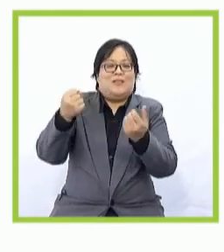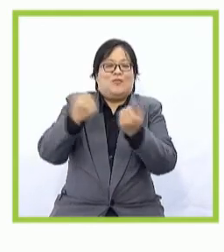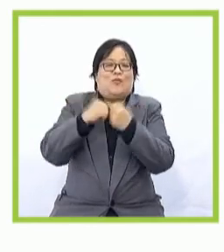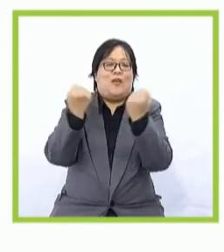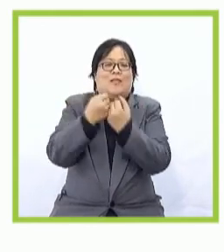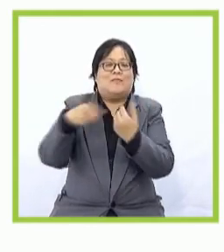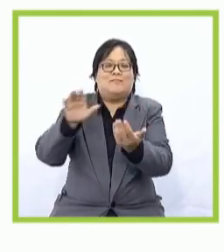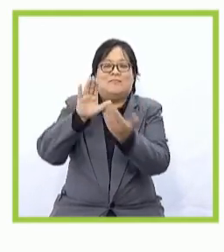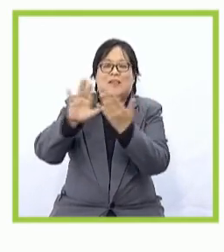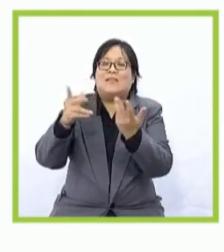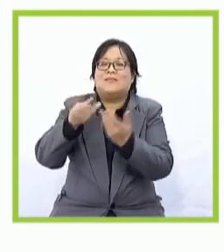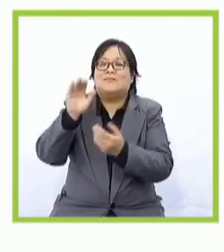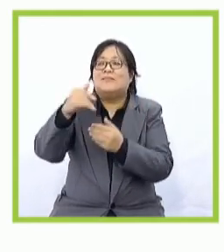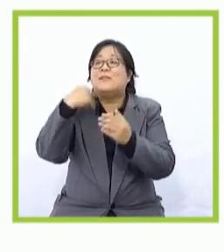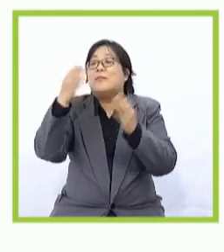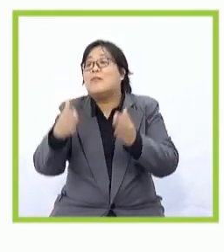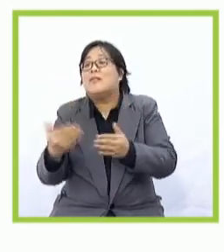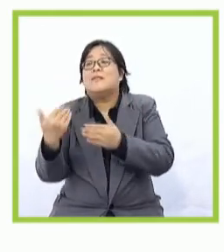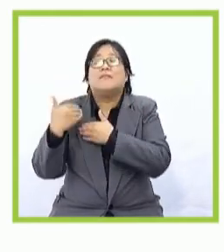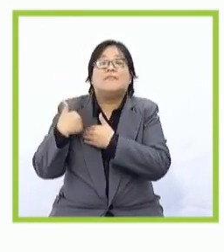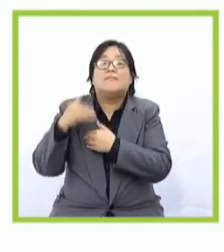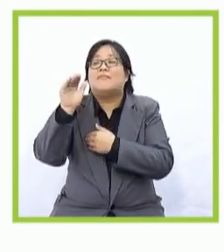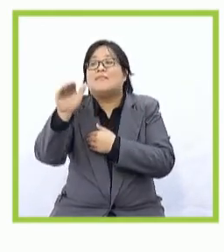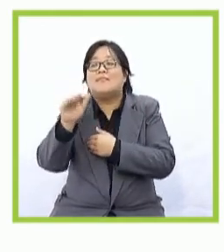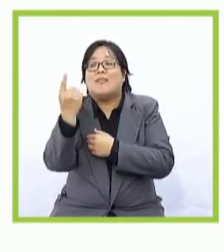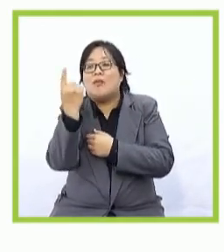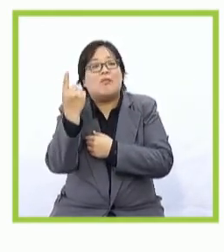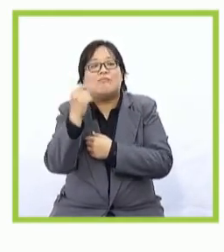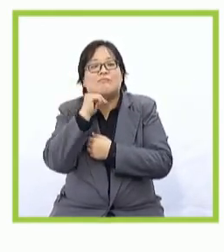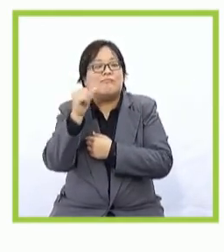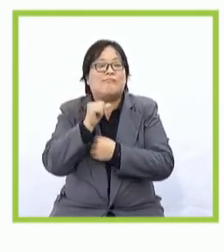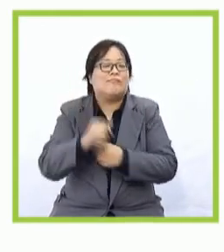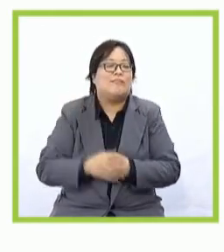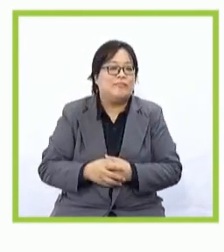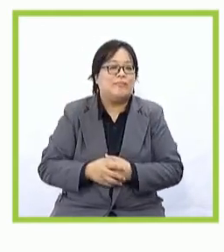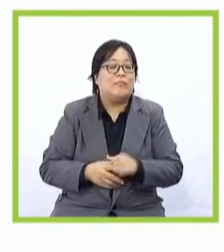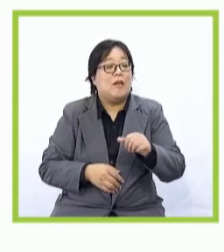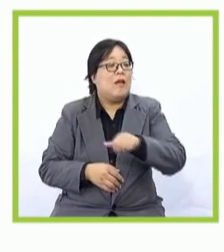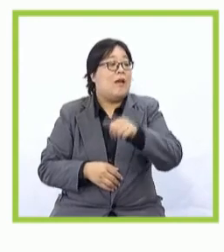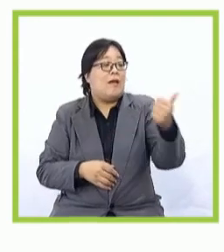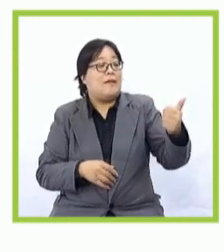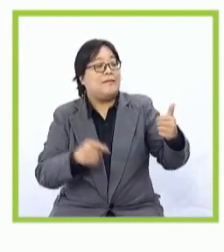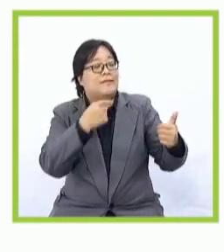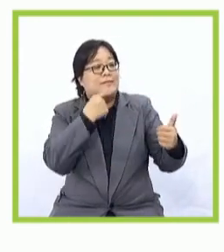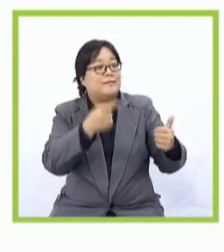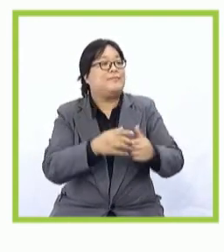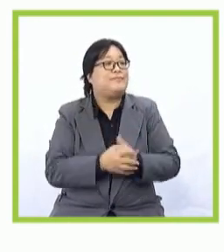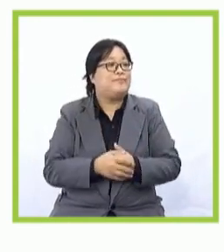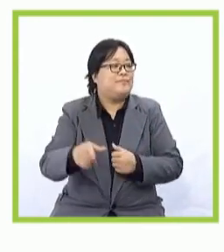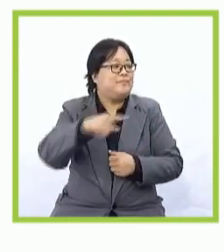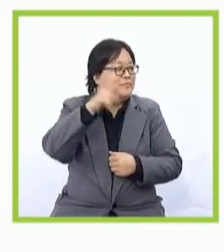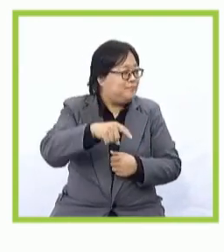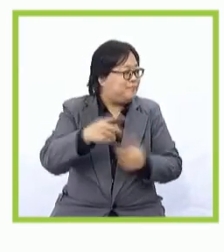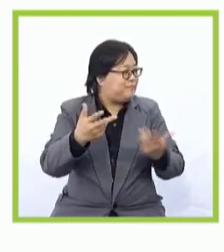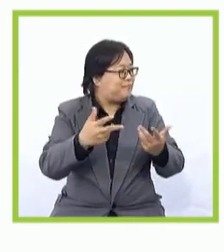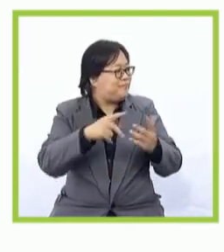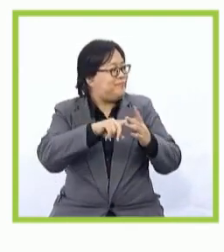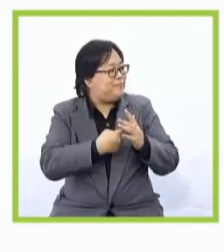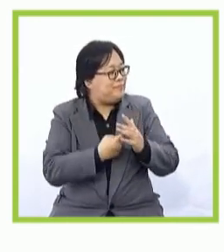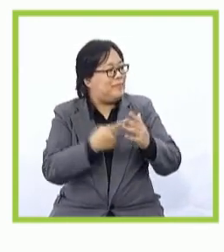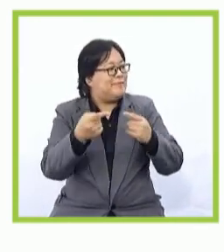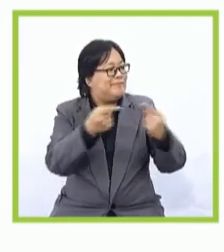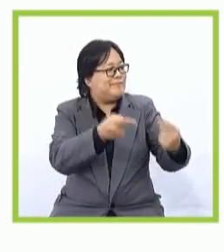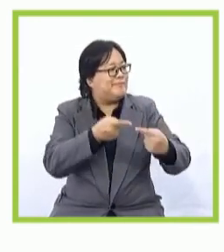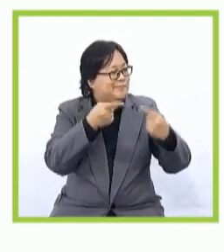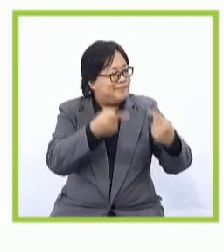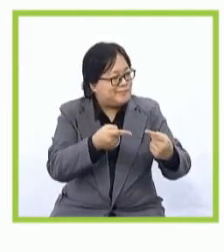to appeal to those in charge. That doesn't work. Others think that they need to get stuck into arguments